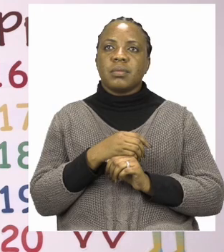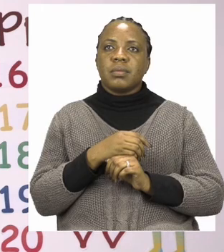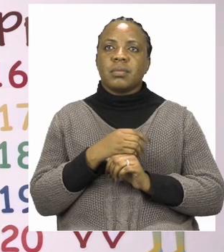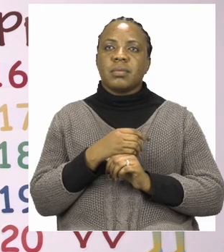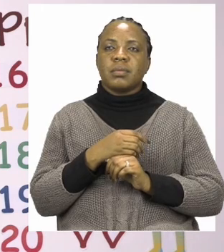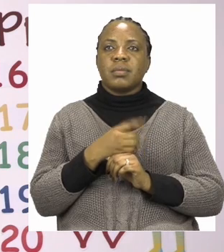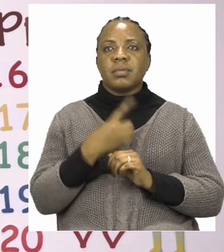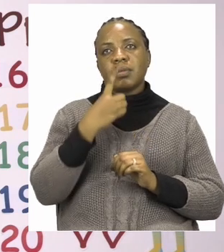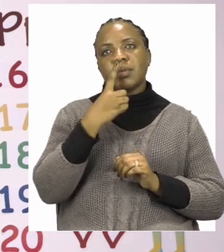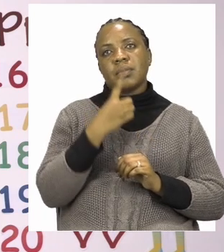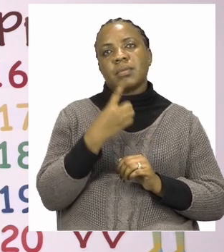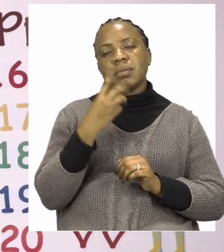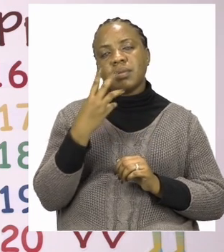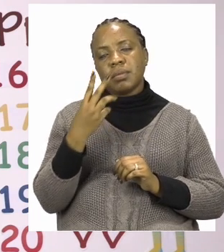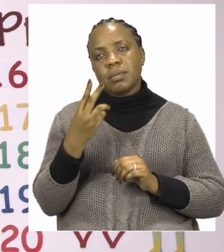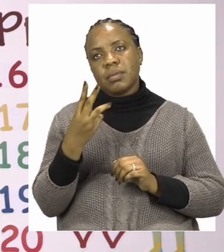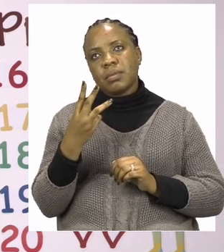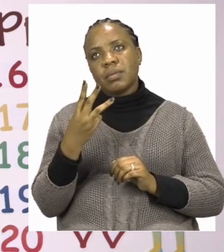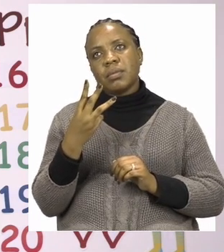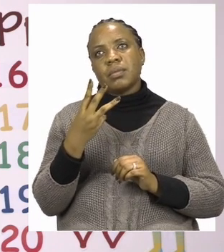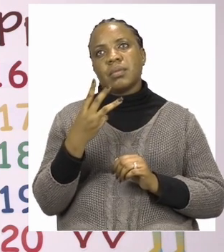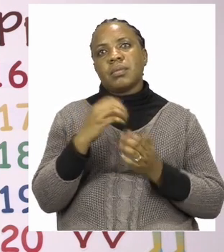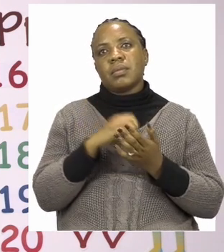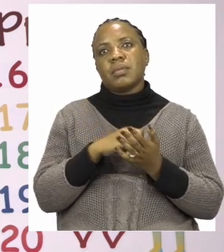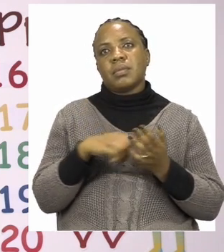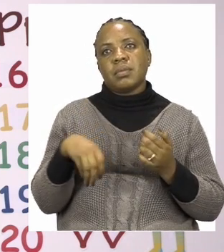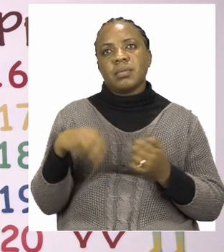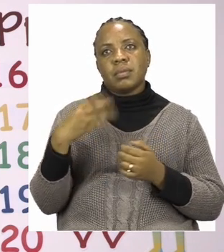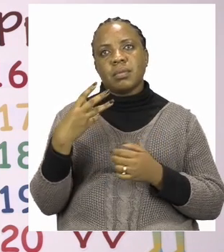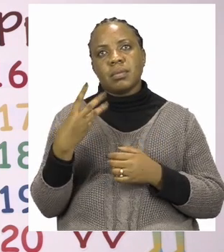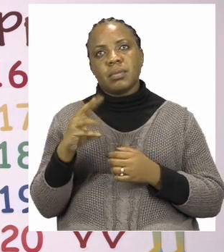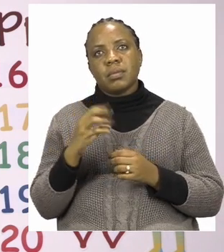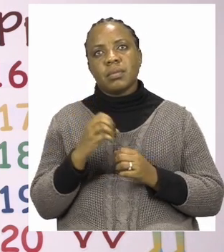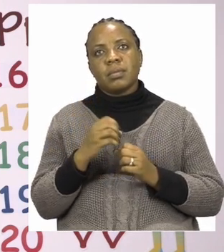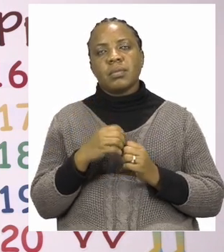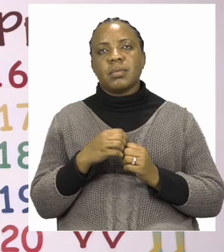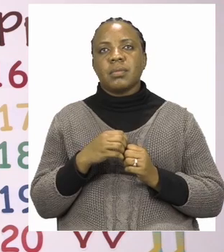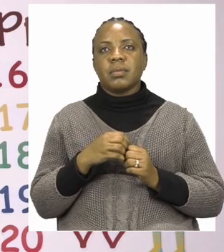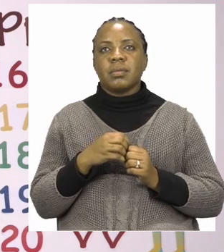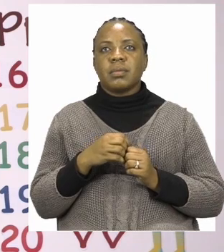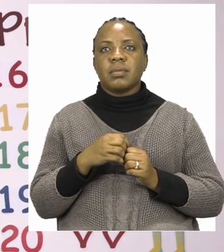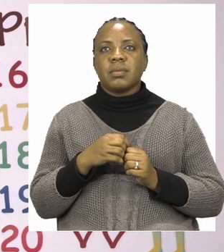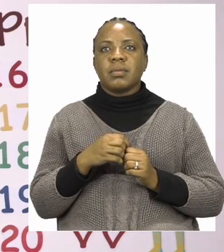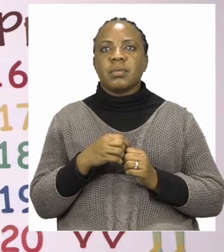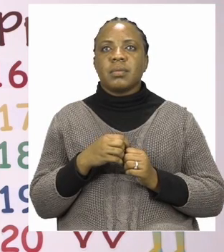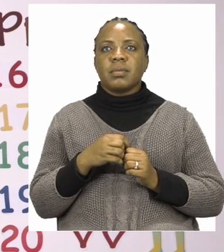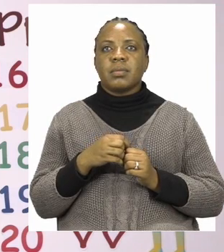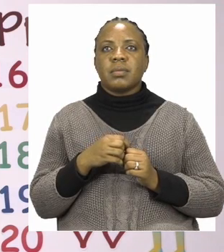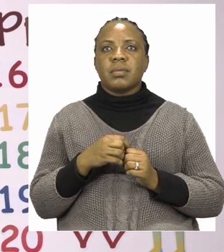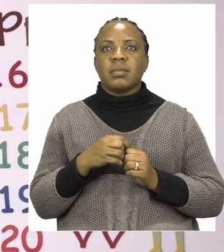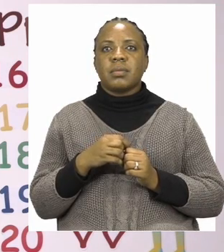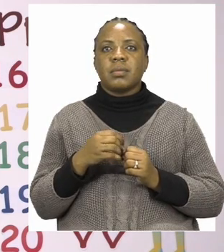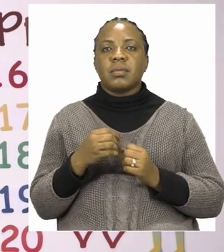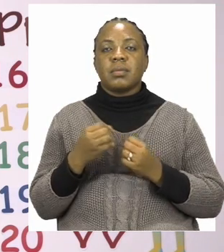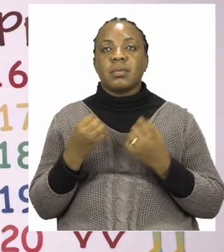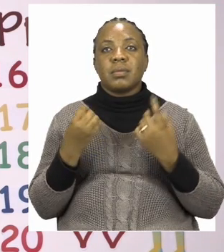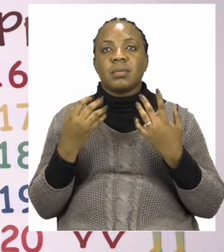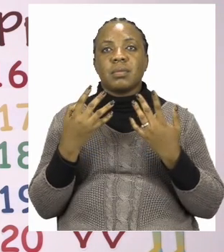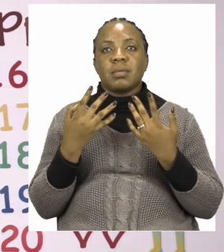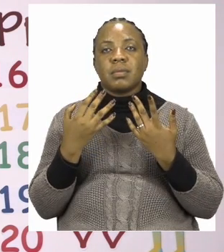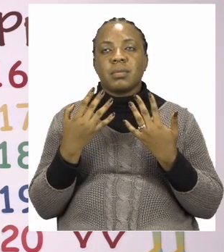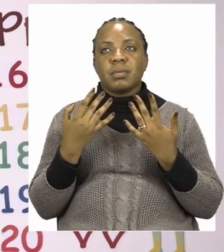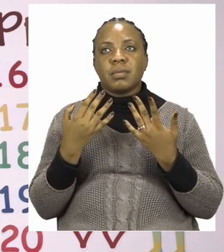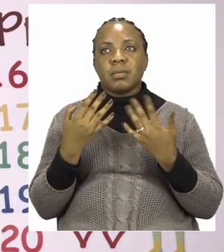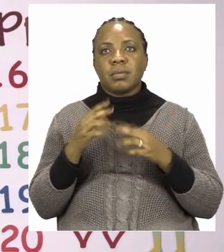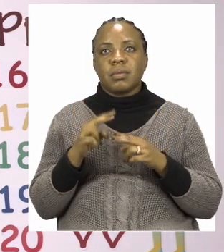We are saying 13 minus 6. Now we're going to use our fingers for this one, and we're